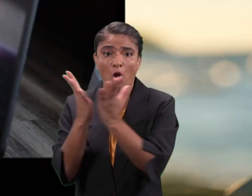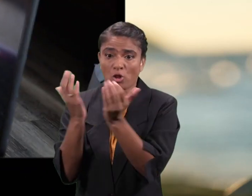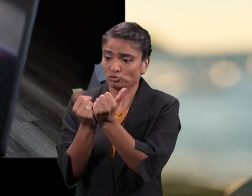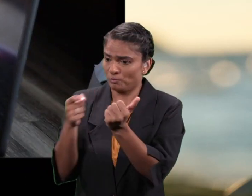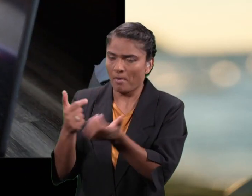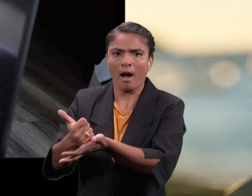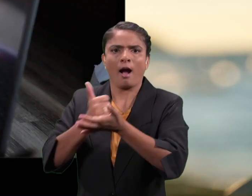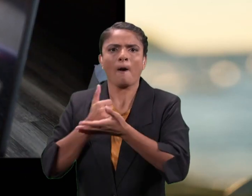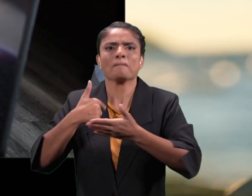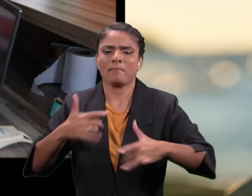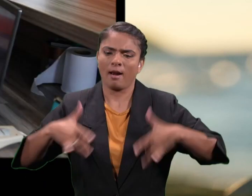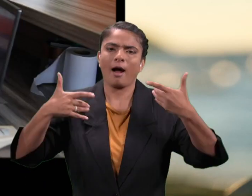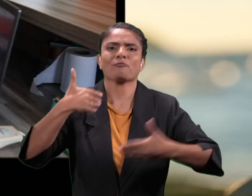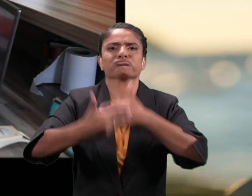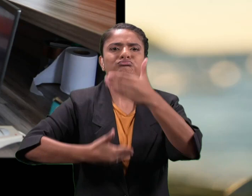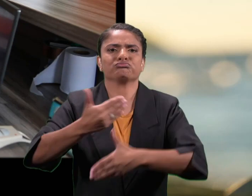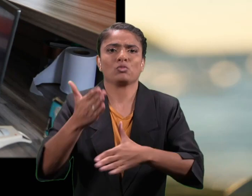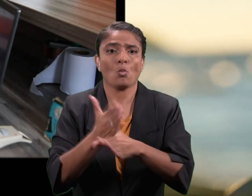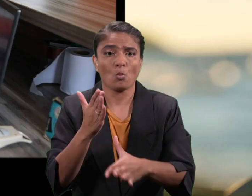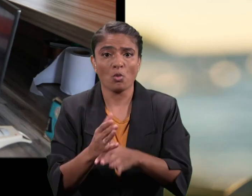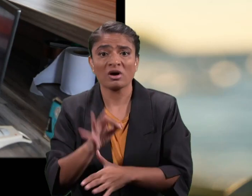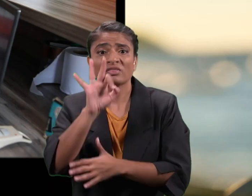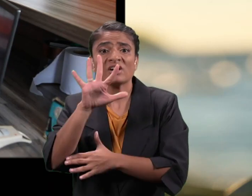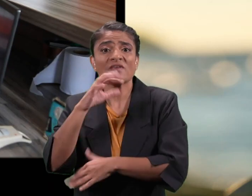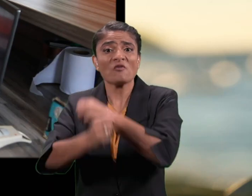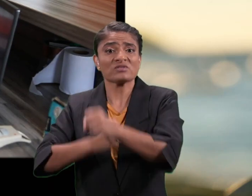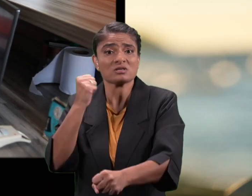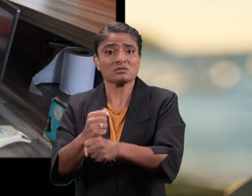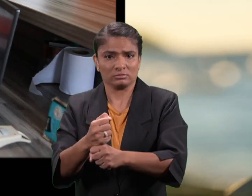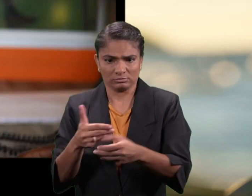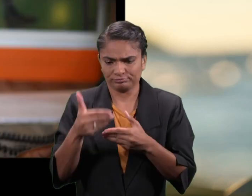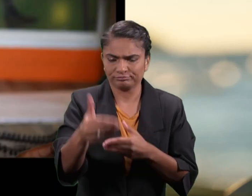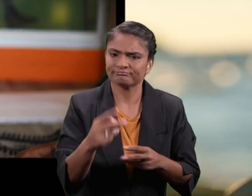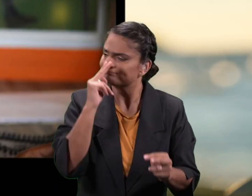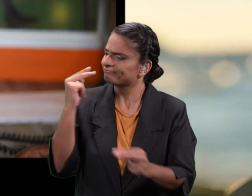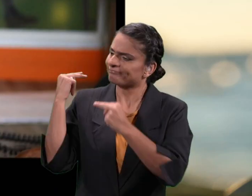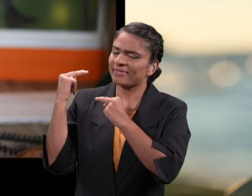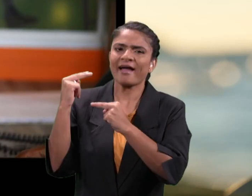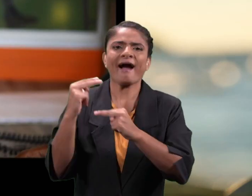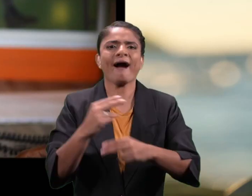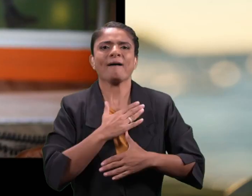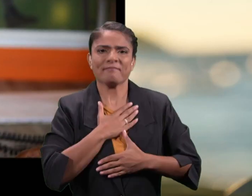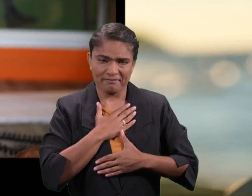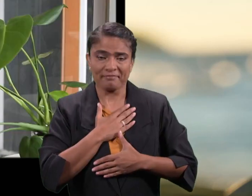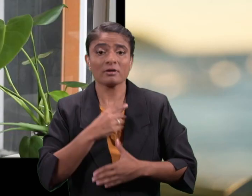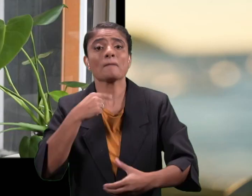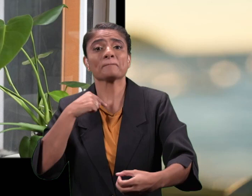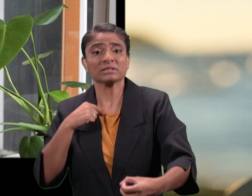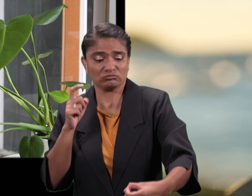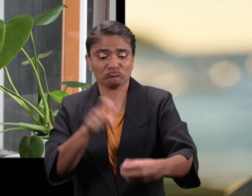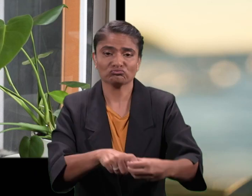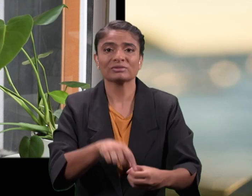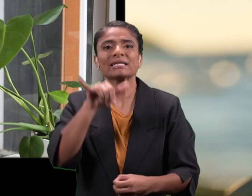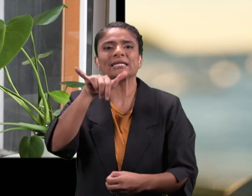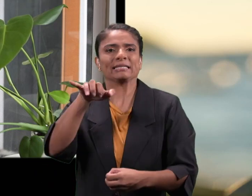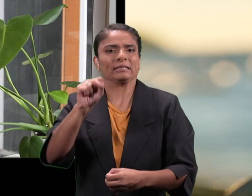that learnership, they would say, when you are 35 years, you no longer qualify, right? So when I joined DIS,